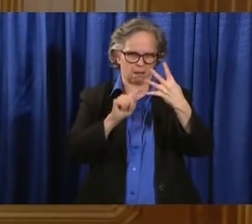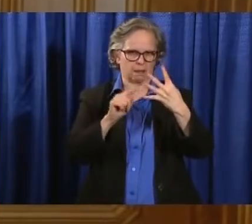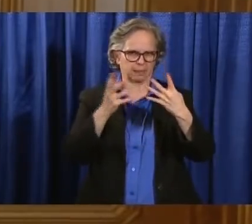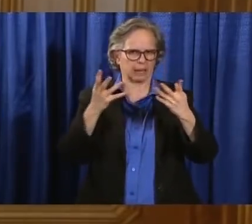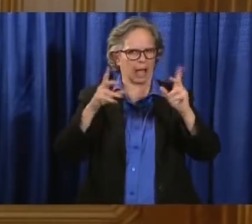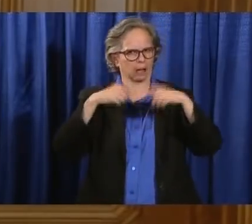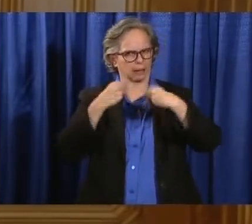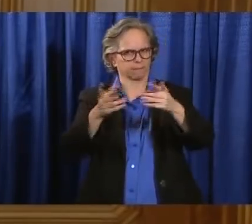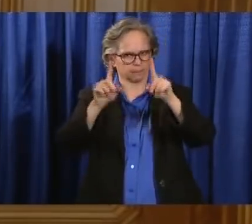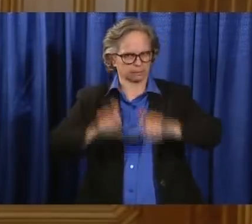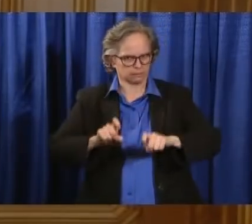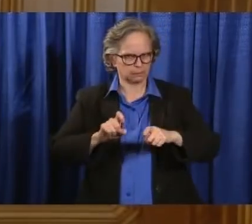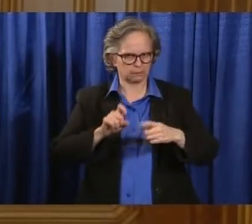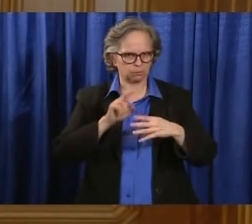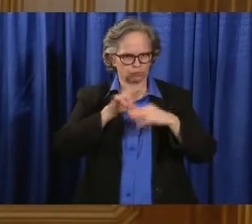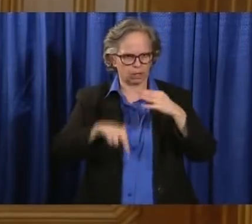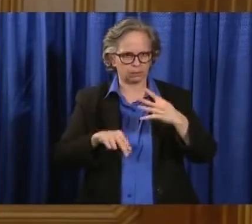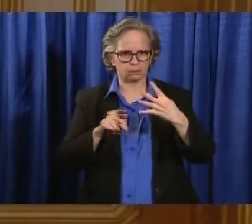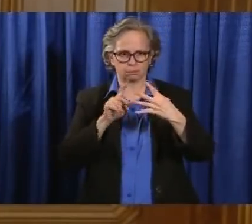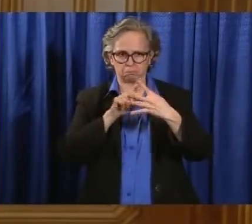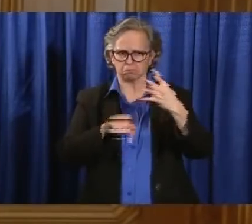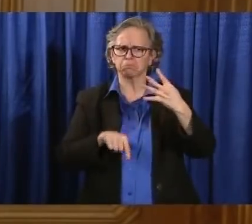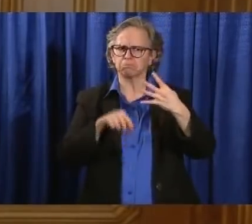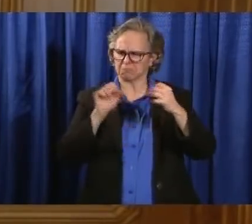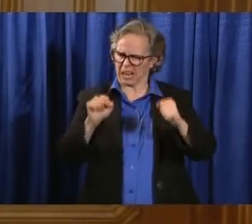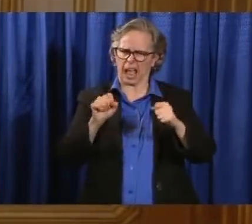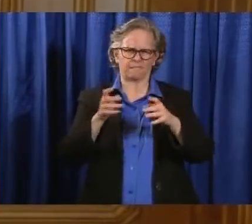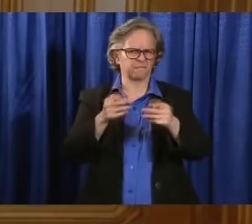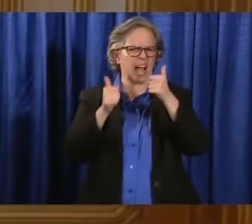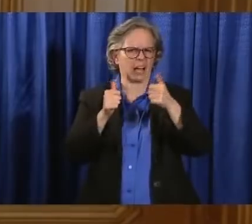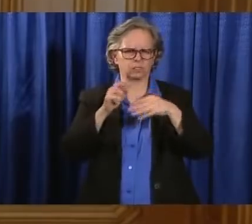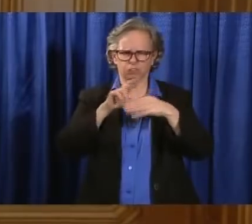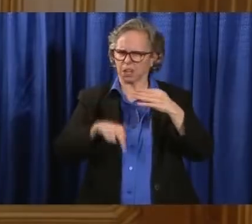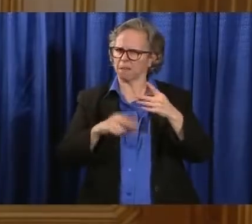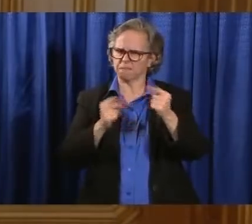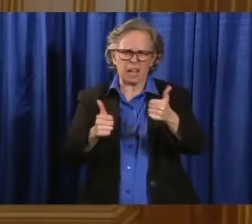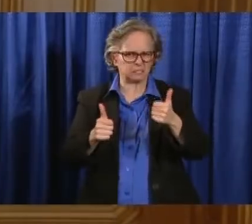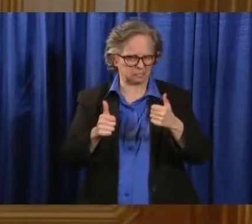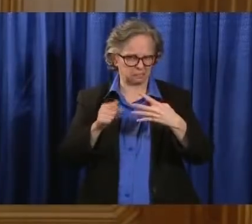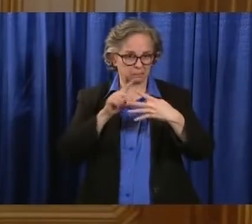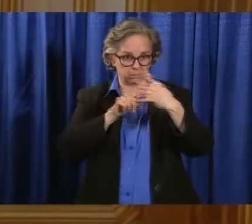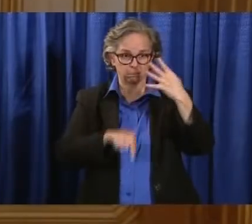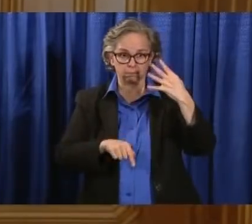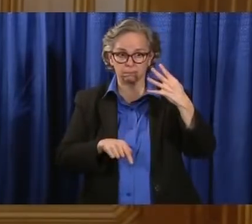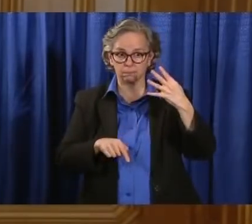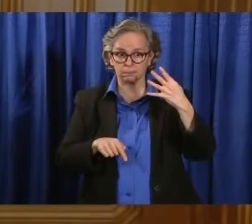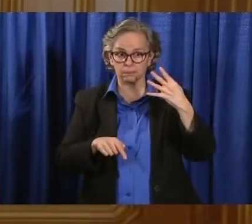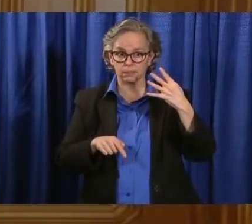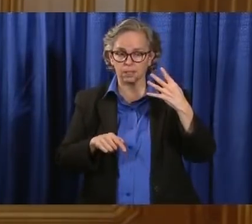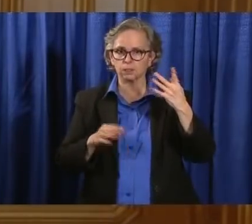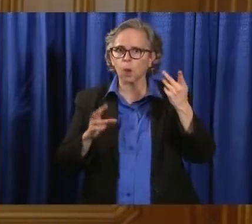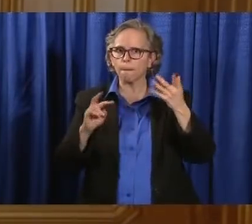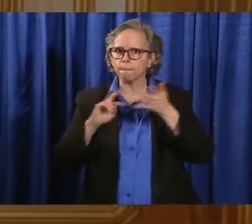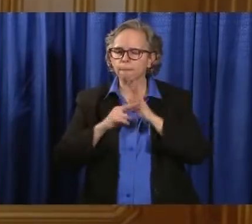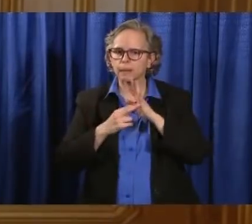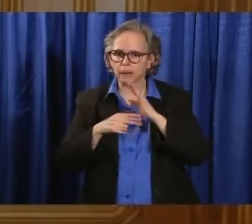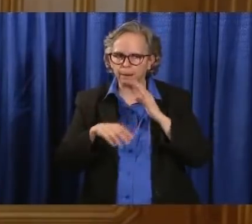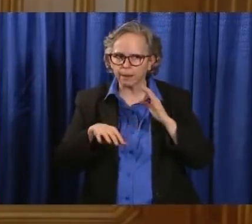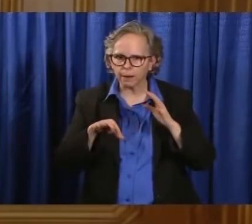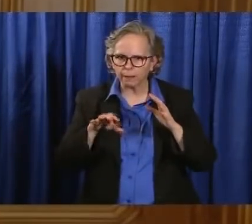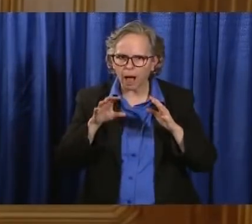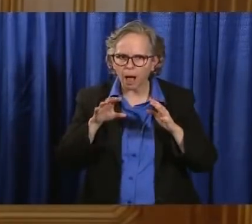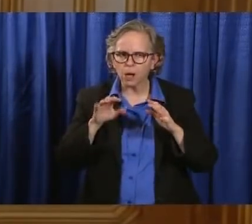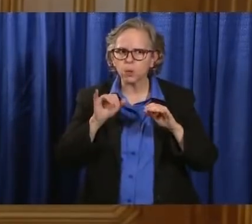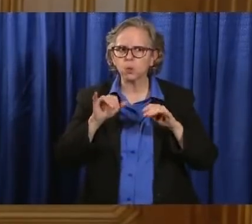hospitals that clearly can crank this stuff out. But it gets more complex than that. What we're seeing is smaller